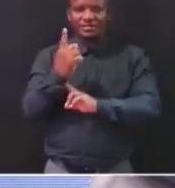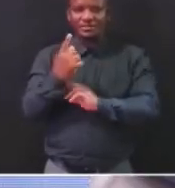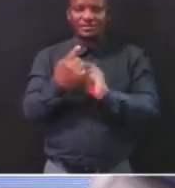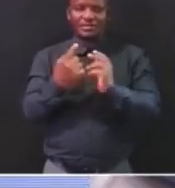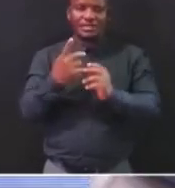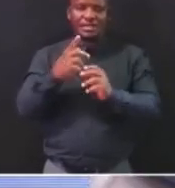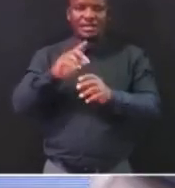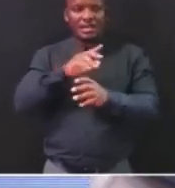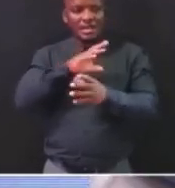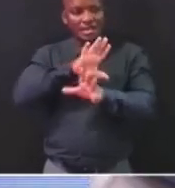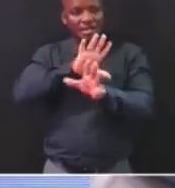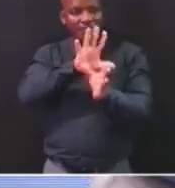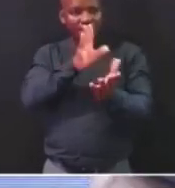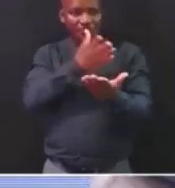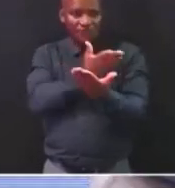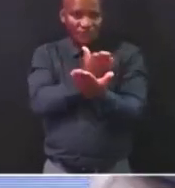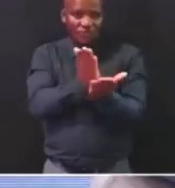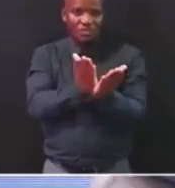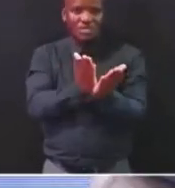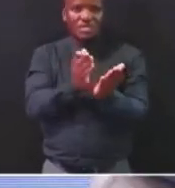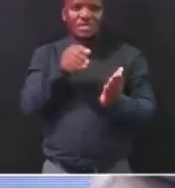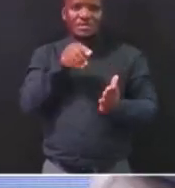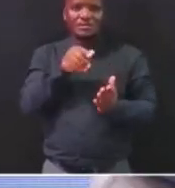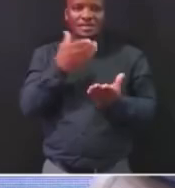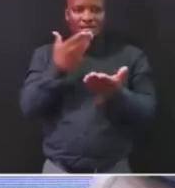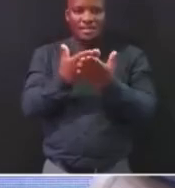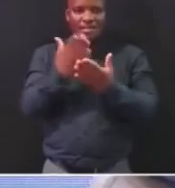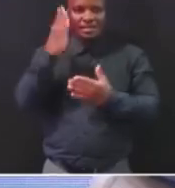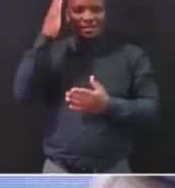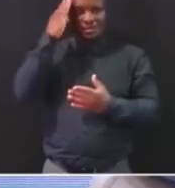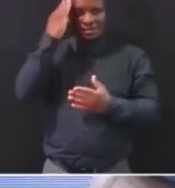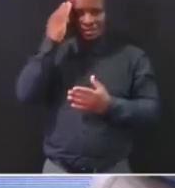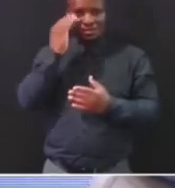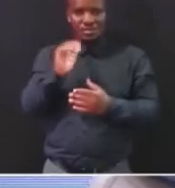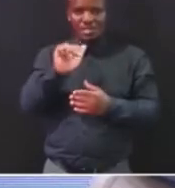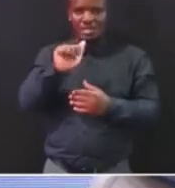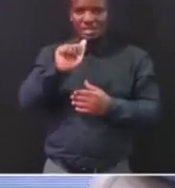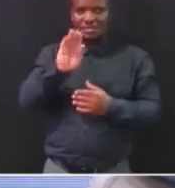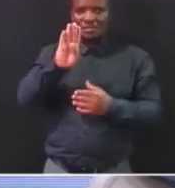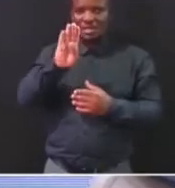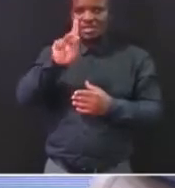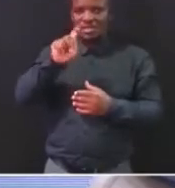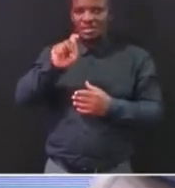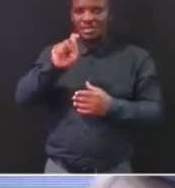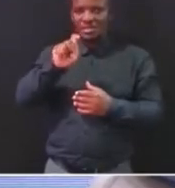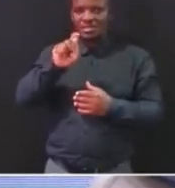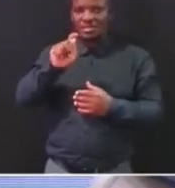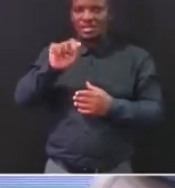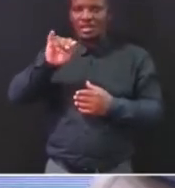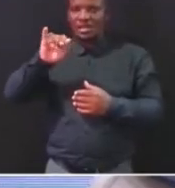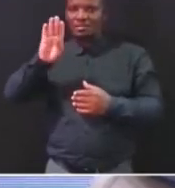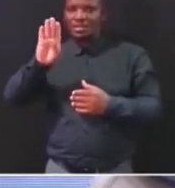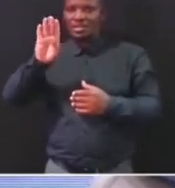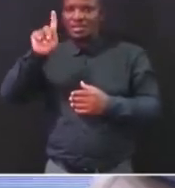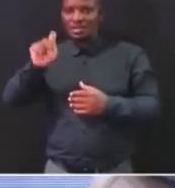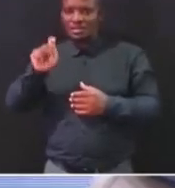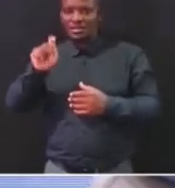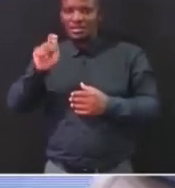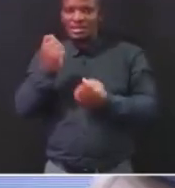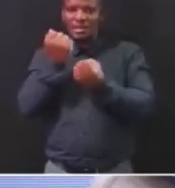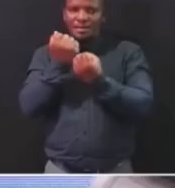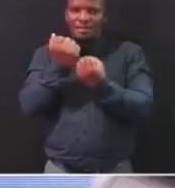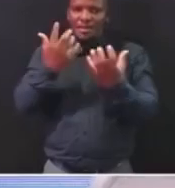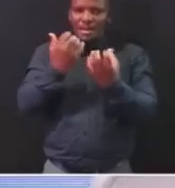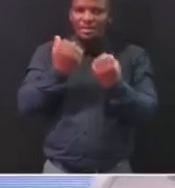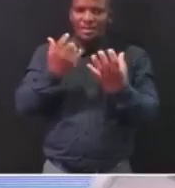that everyone can know the difference between ABT and IBT. Many people are going